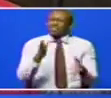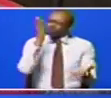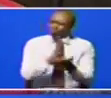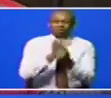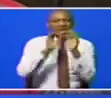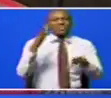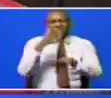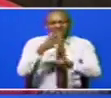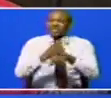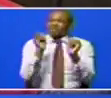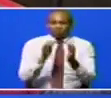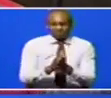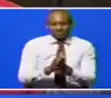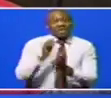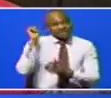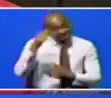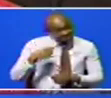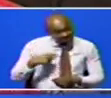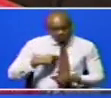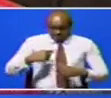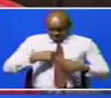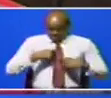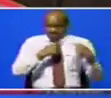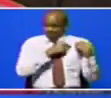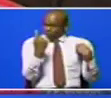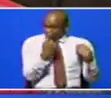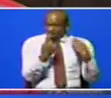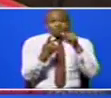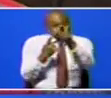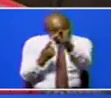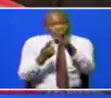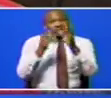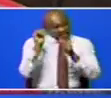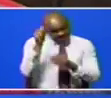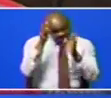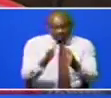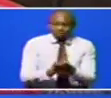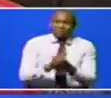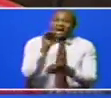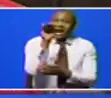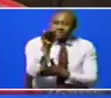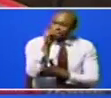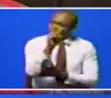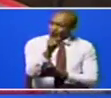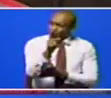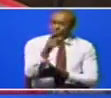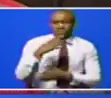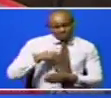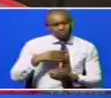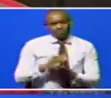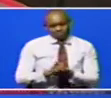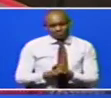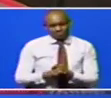true. So as a Kenyan, leave alone in my role as Secretary General of the Red Cross, I just want to urge my fellow countrymen and country